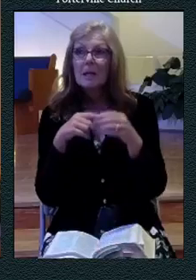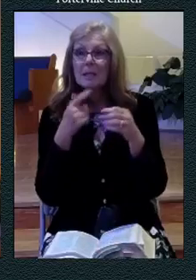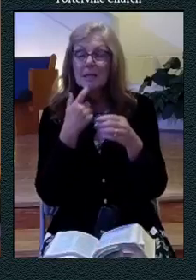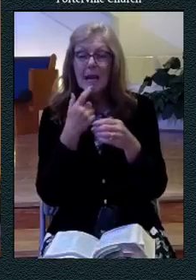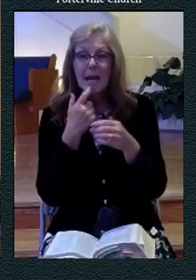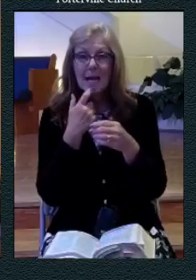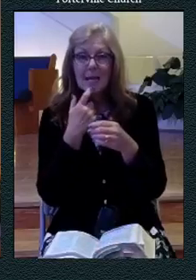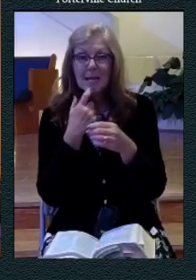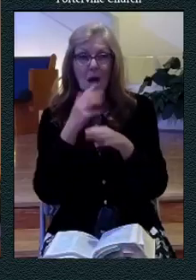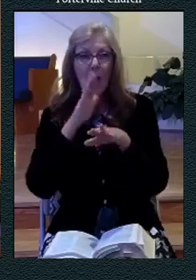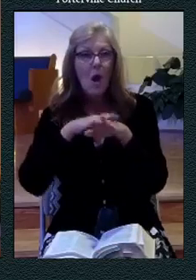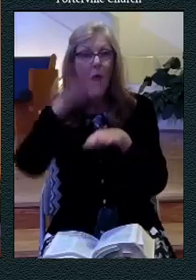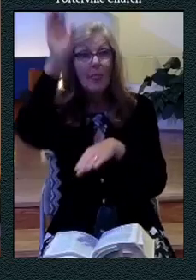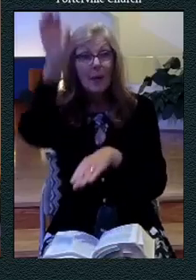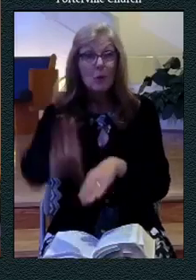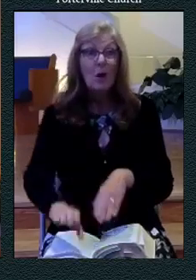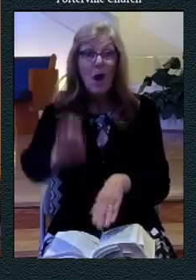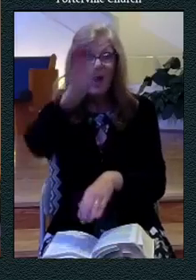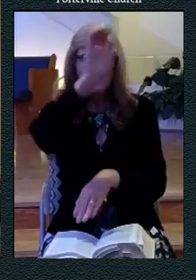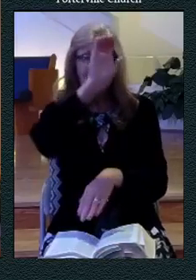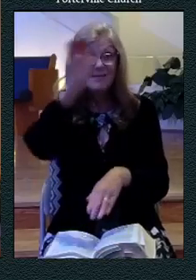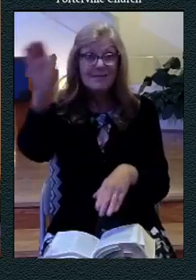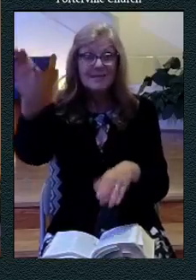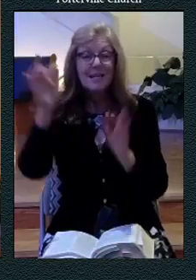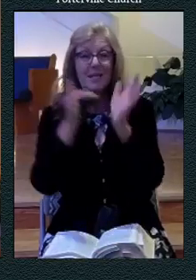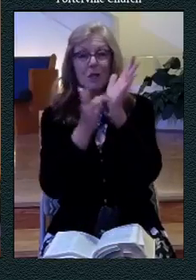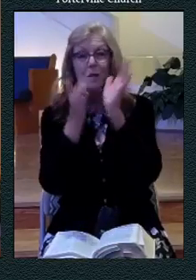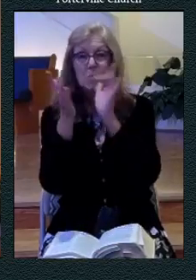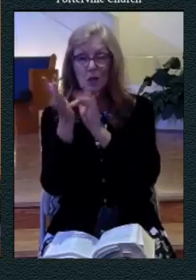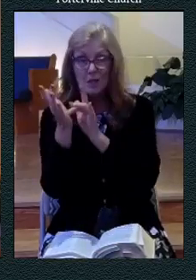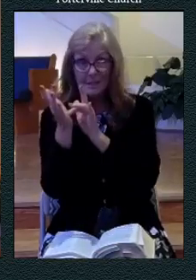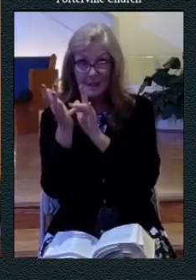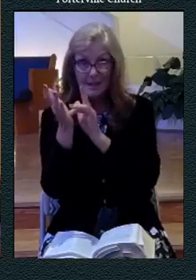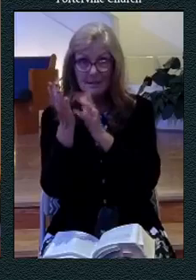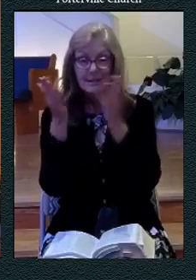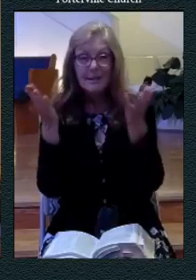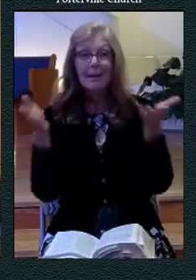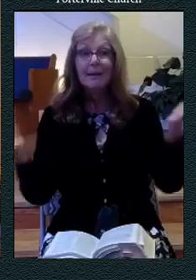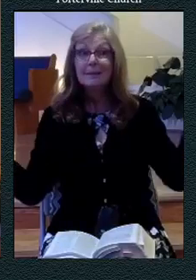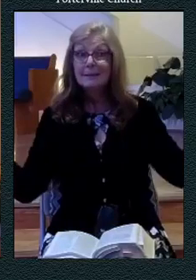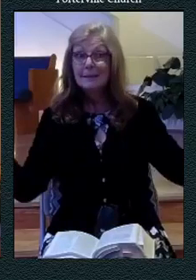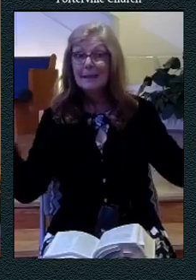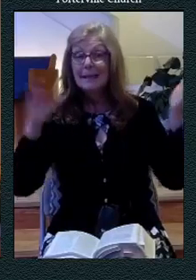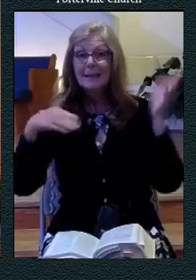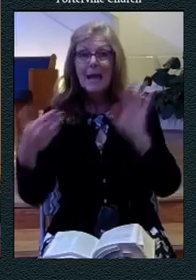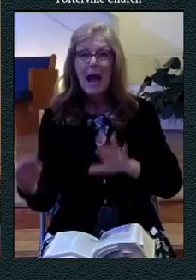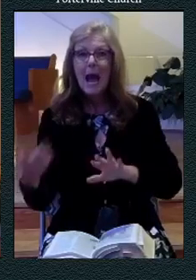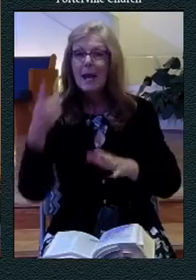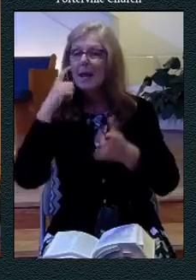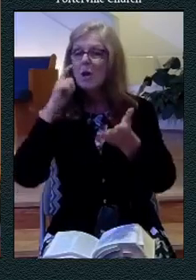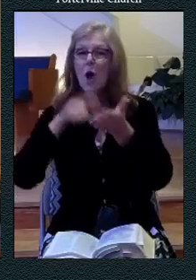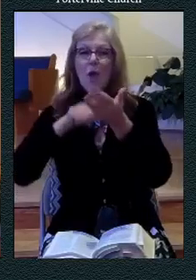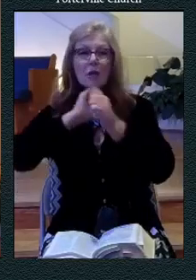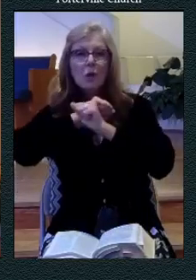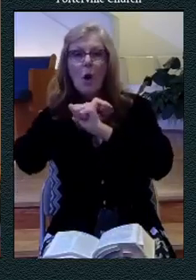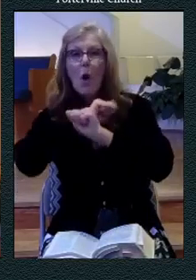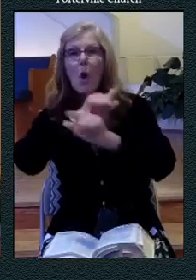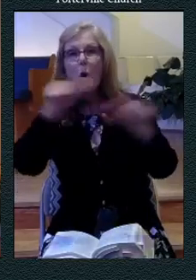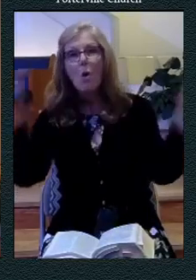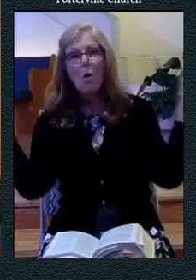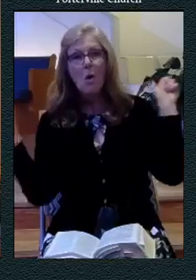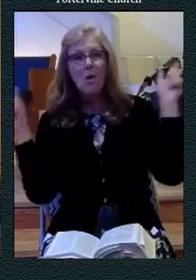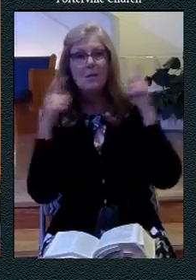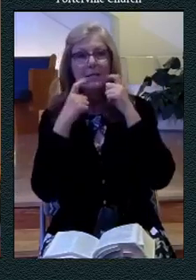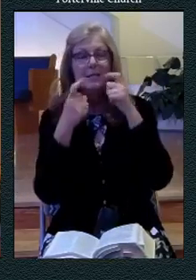on the cross of Christ, sin was acknowledged for all that it is. Christ, in essence,